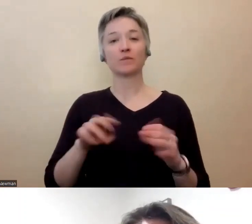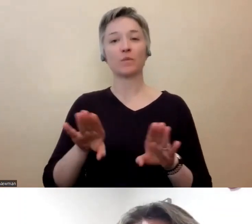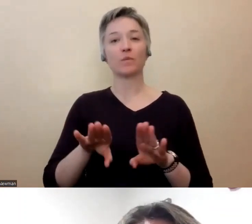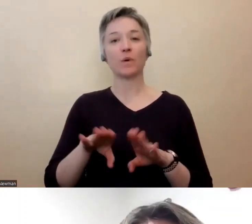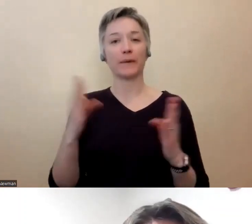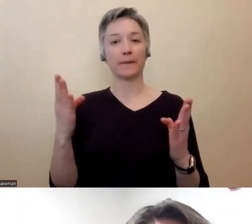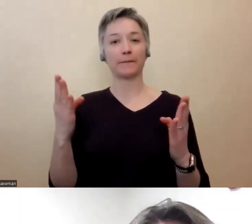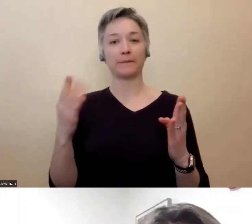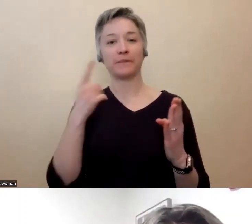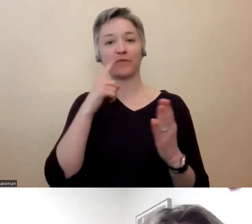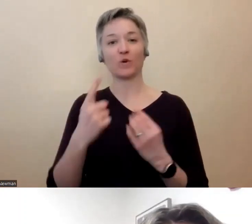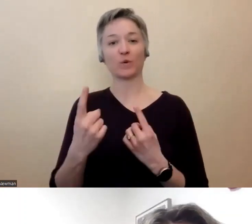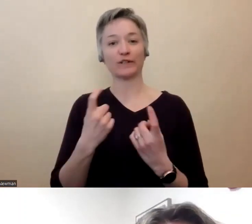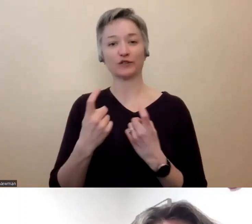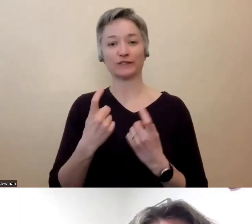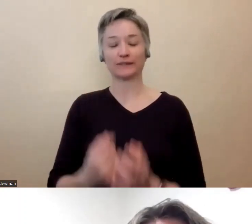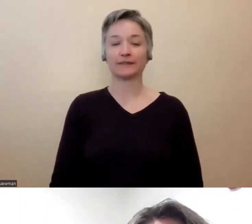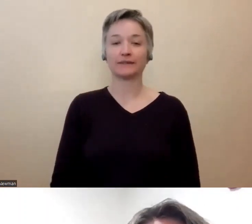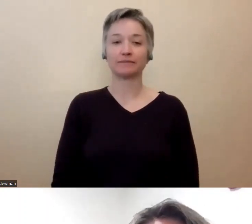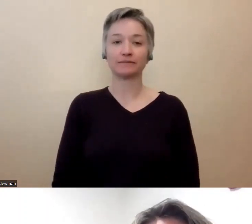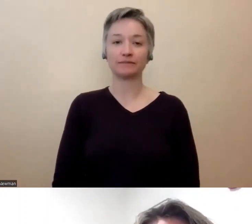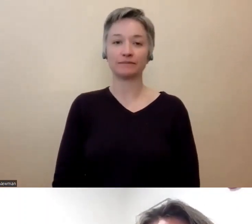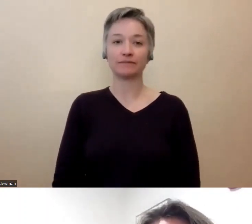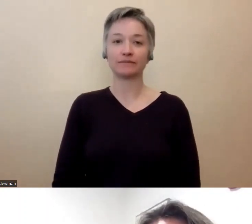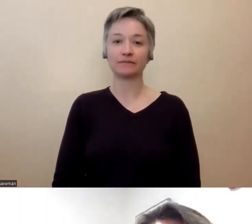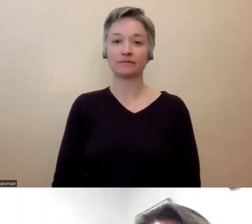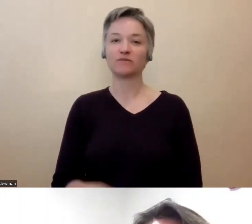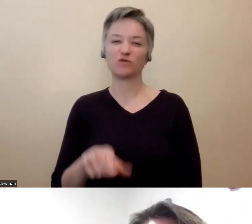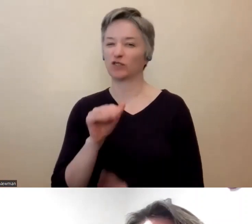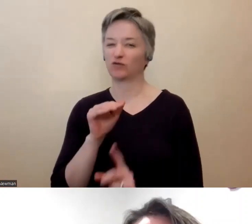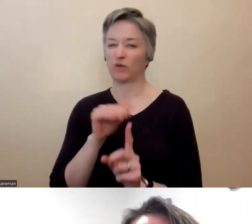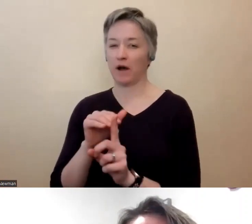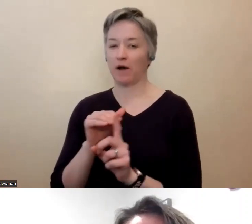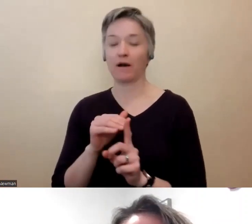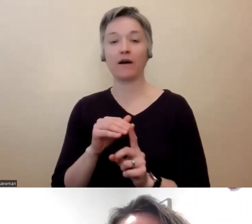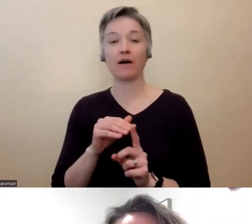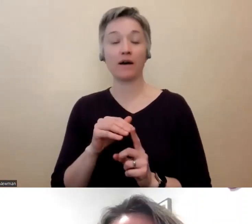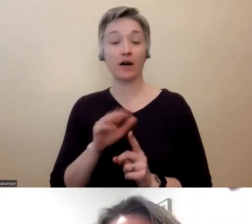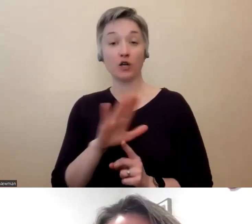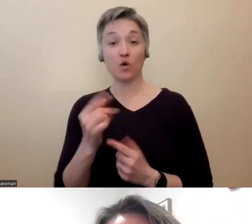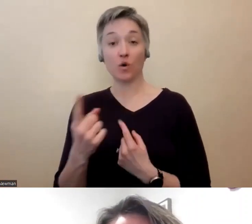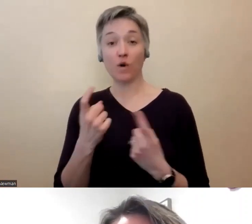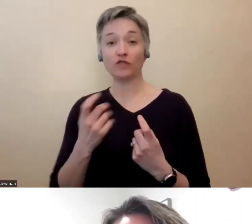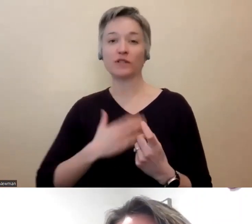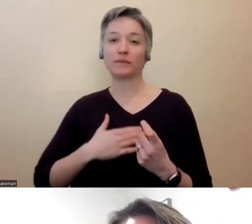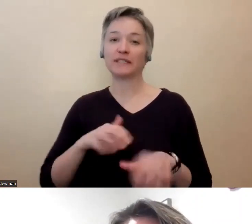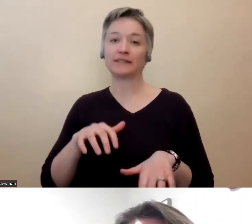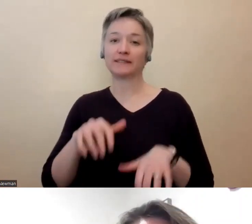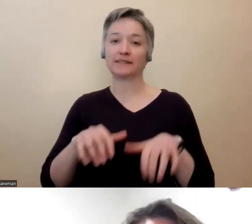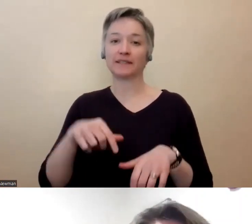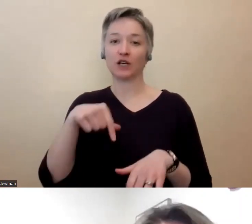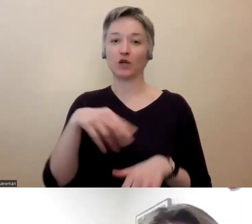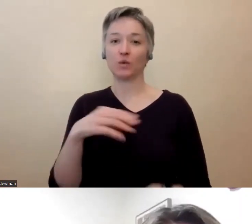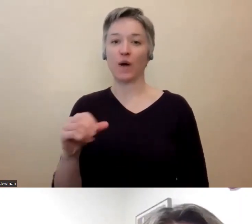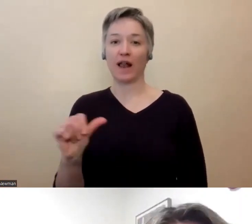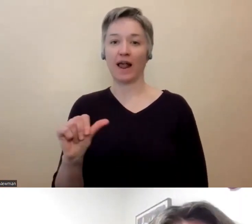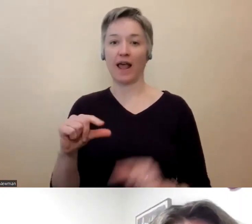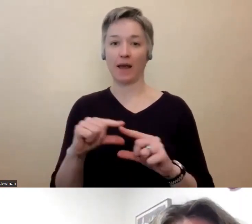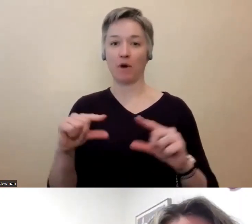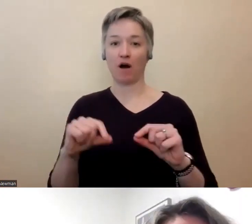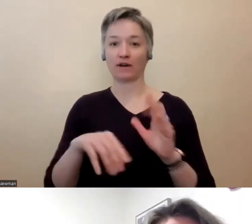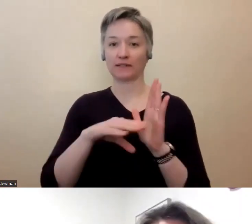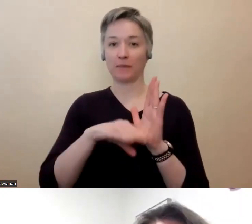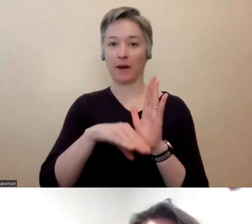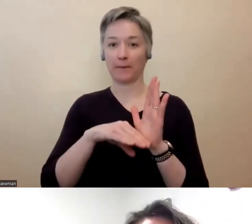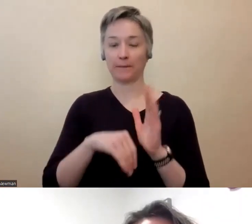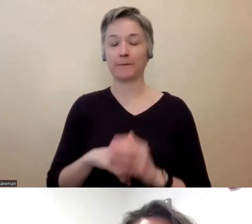our question portion. As a reminder, please enter any questions you have in the Q&A box at the bottom of your screen.